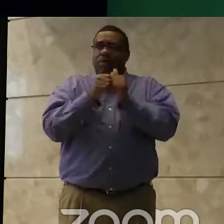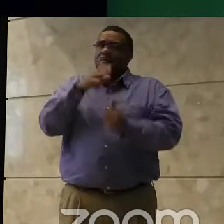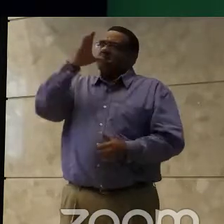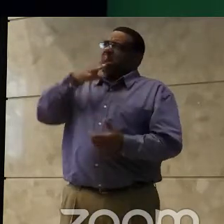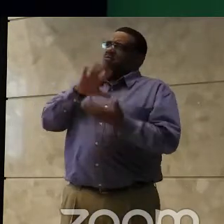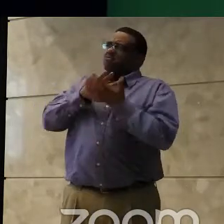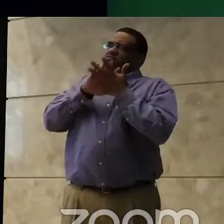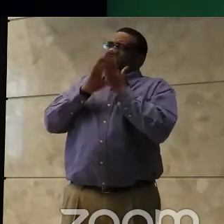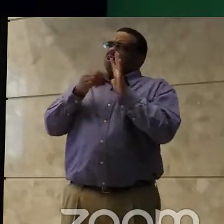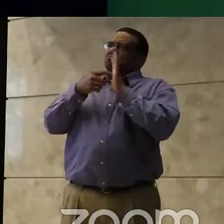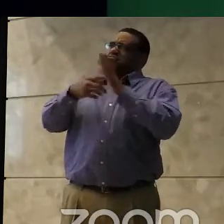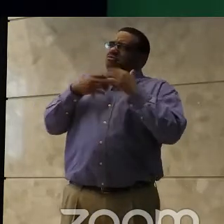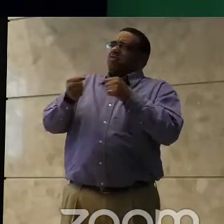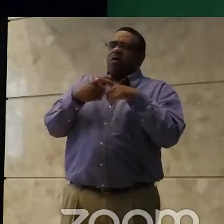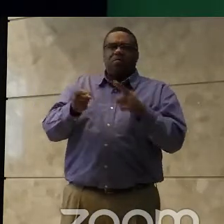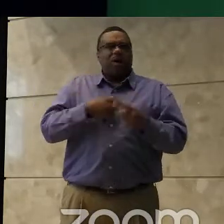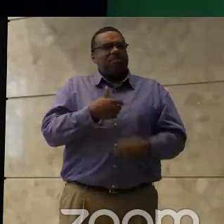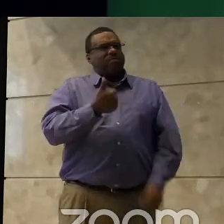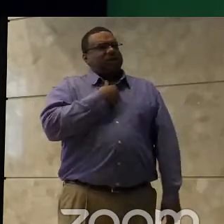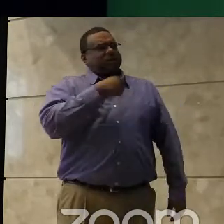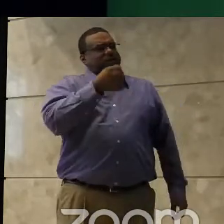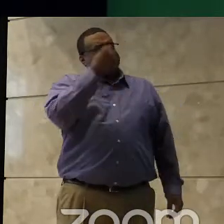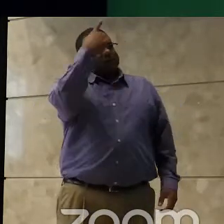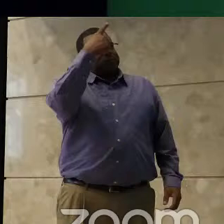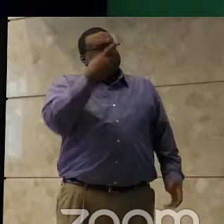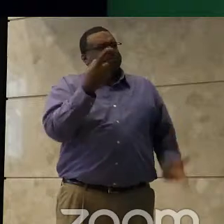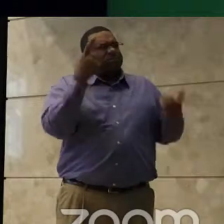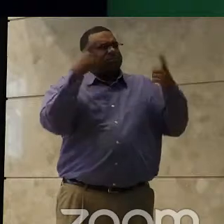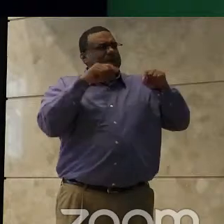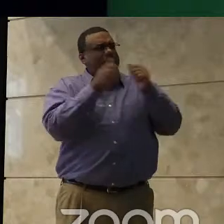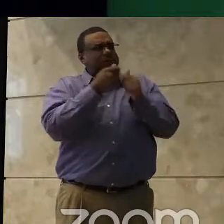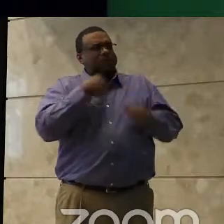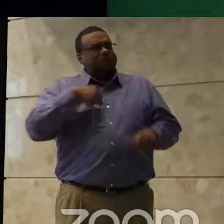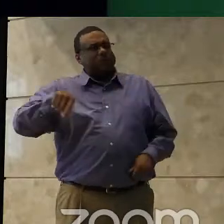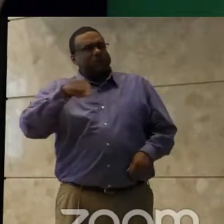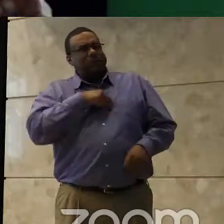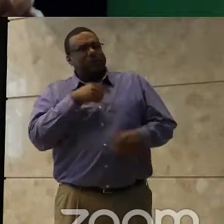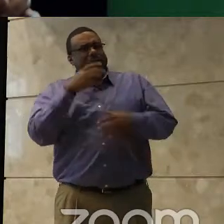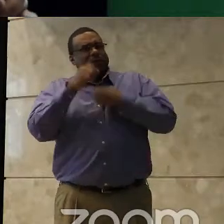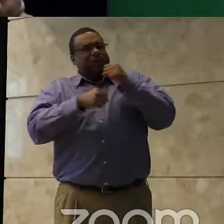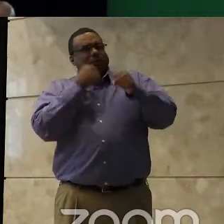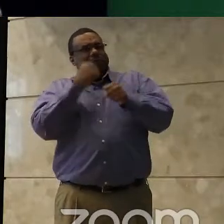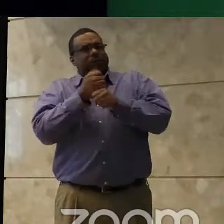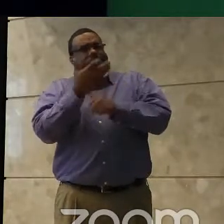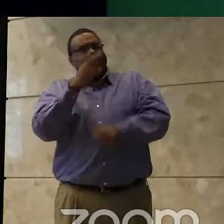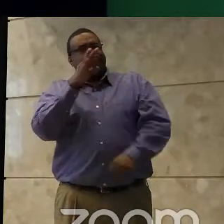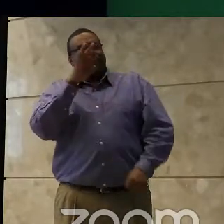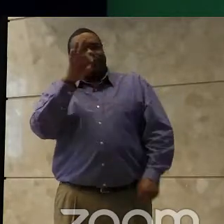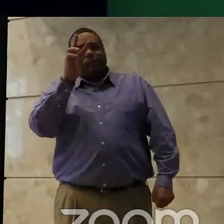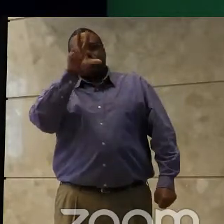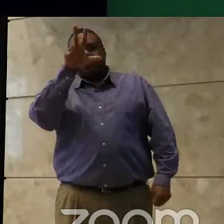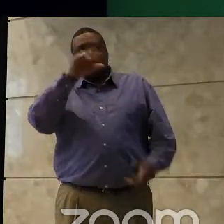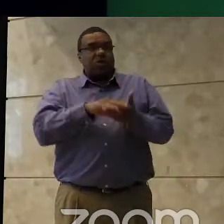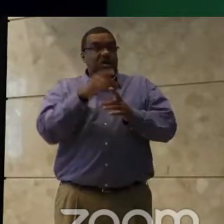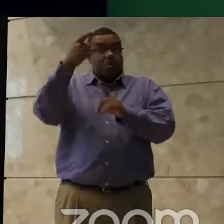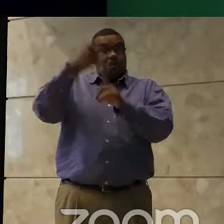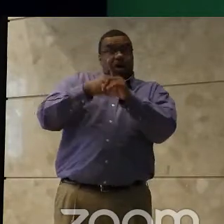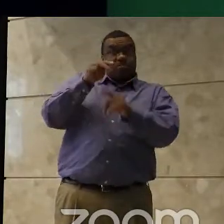thought I had was, what will happen to us? It was 1963. That was May. All of a